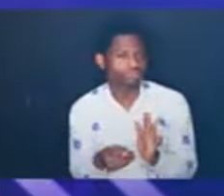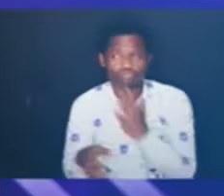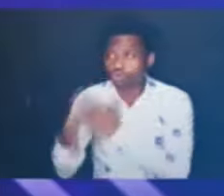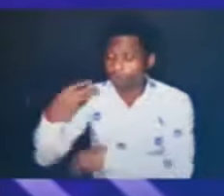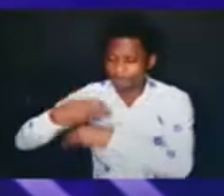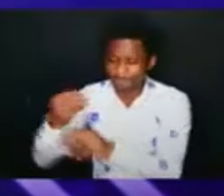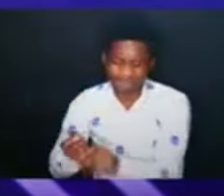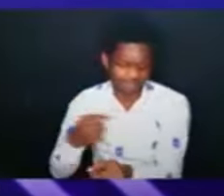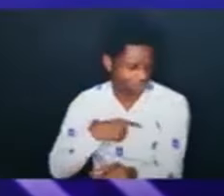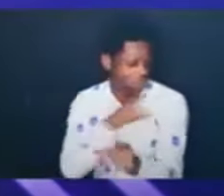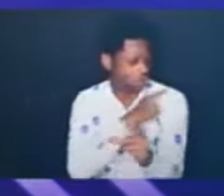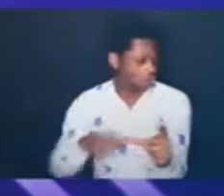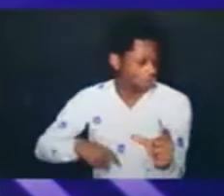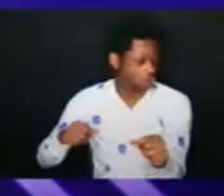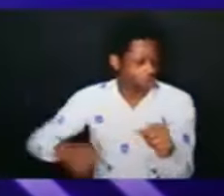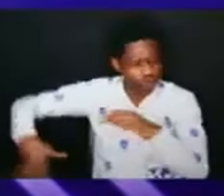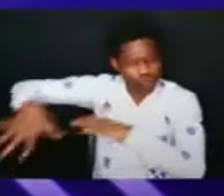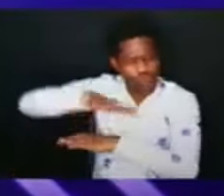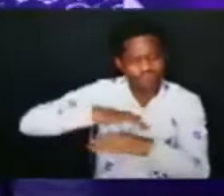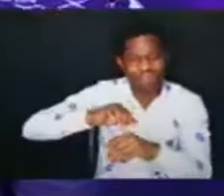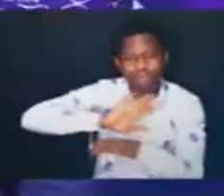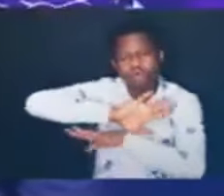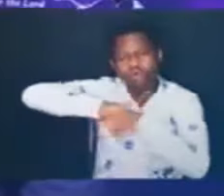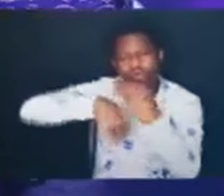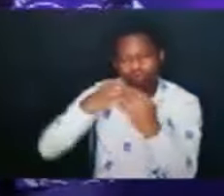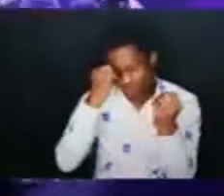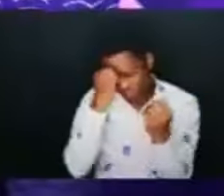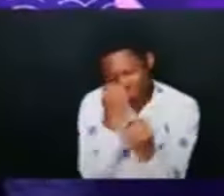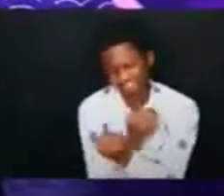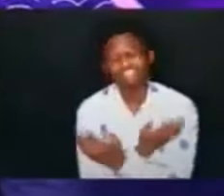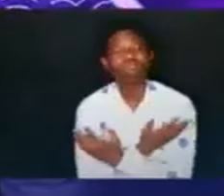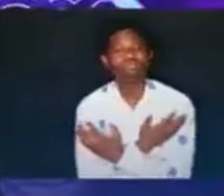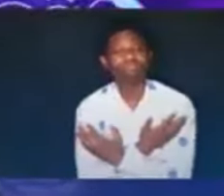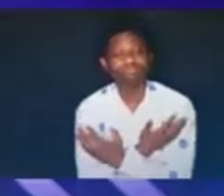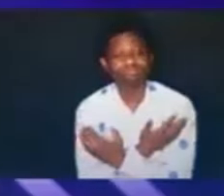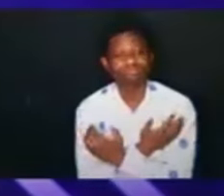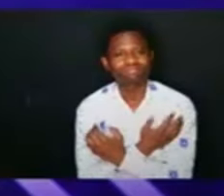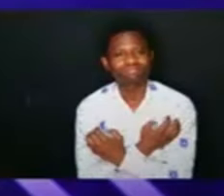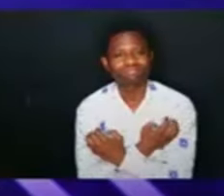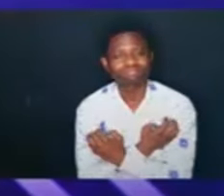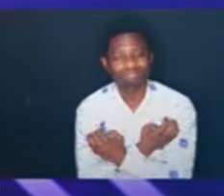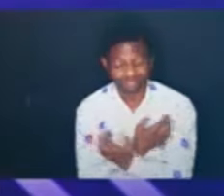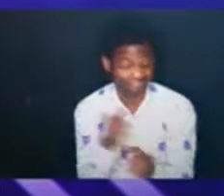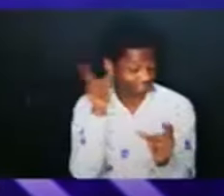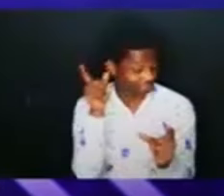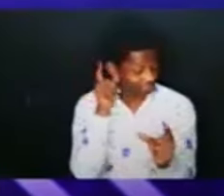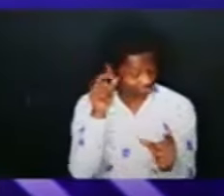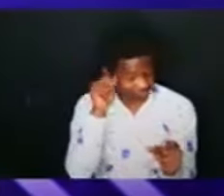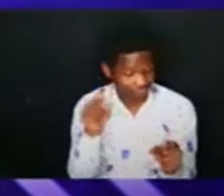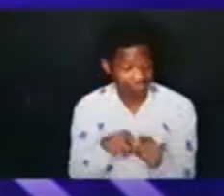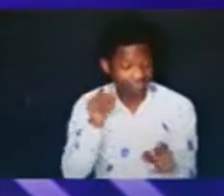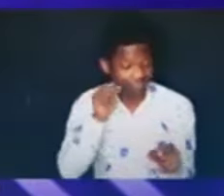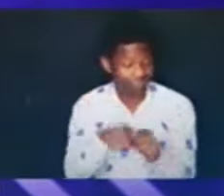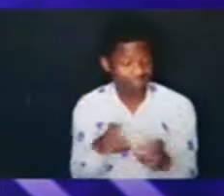me Lord over all Egypt." Why me Mizrim nyina suura. Now listen to this, brothers. Adofo no umie ntie